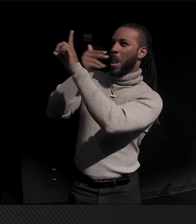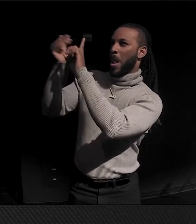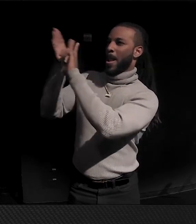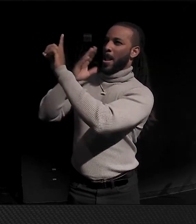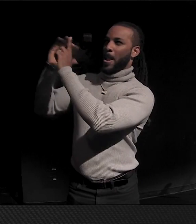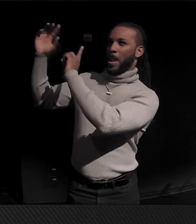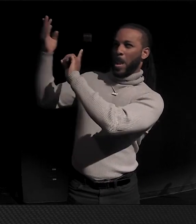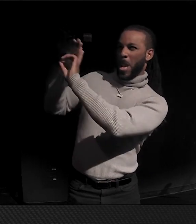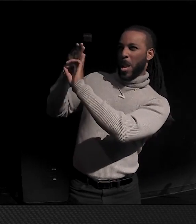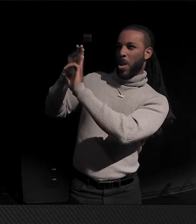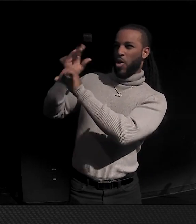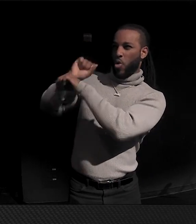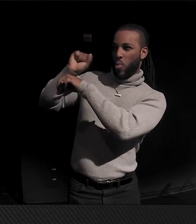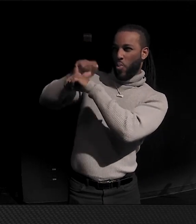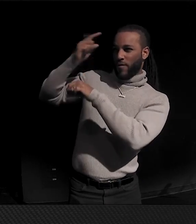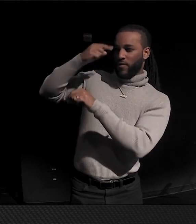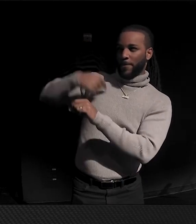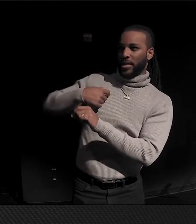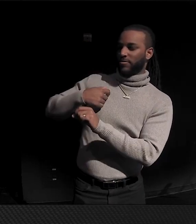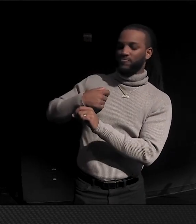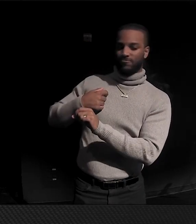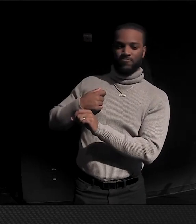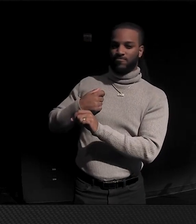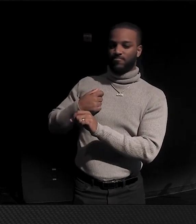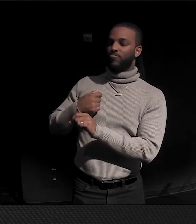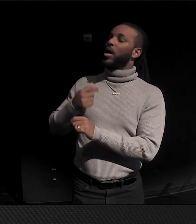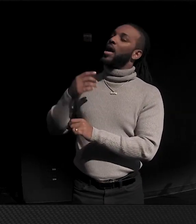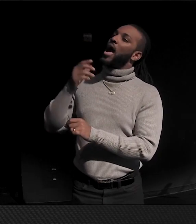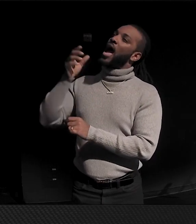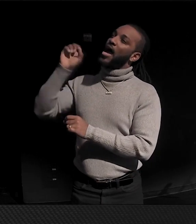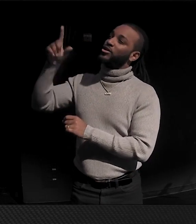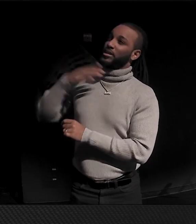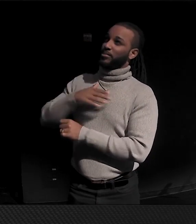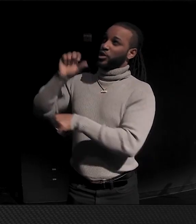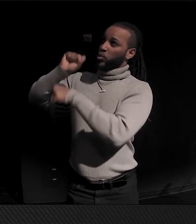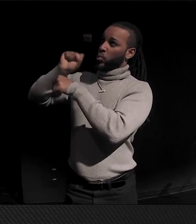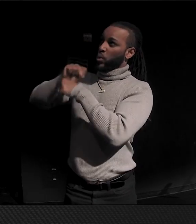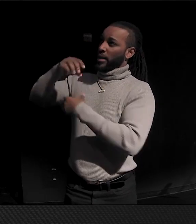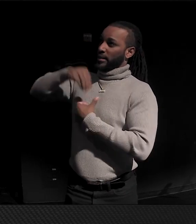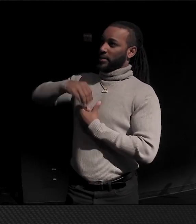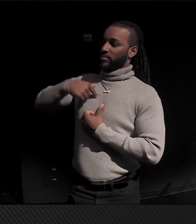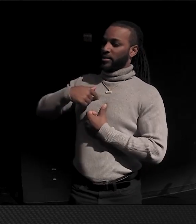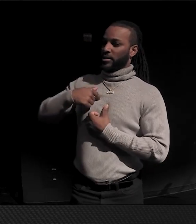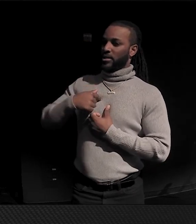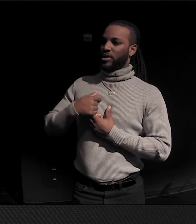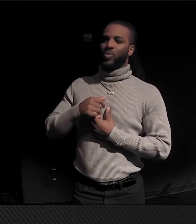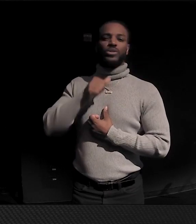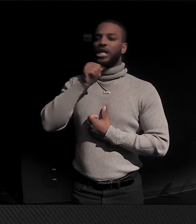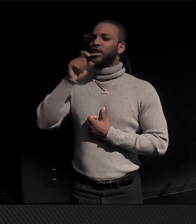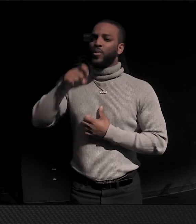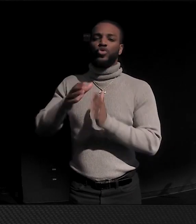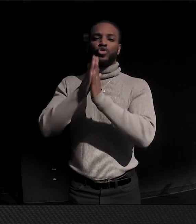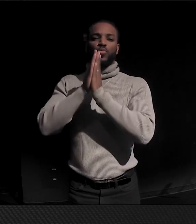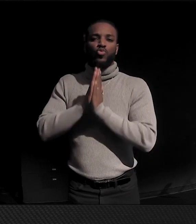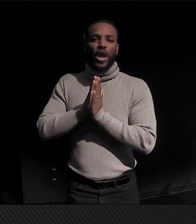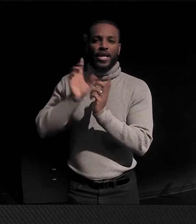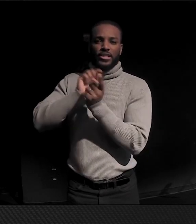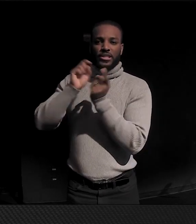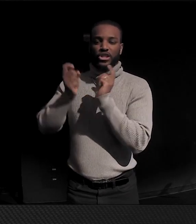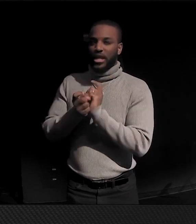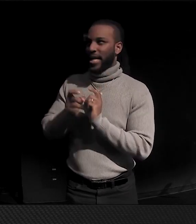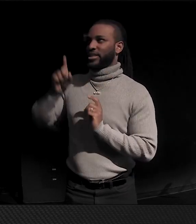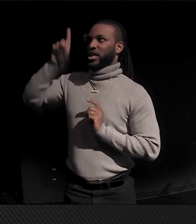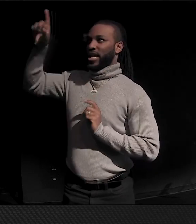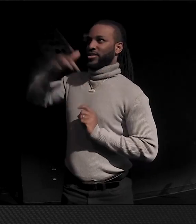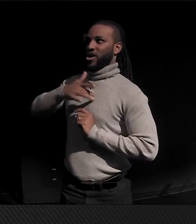work, but instead we're asking him to work in us. C.S. Lewis said, I don't pray to change God's heart. I pray so that God will change